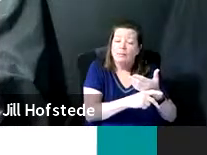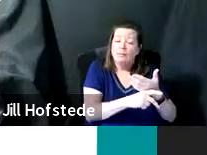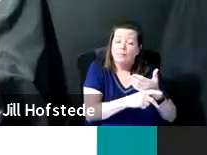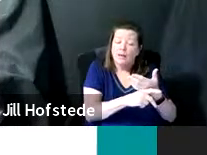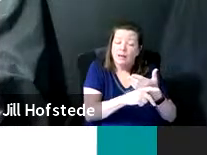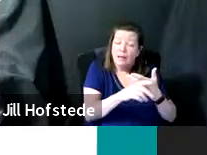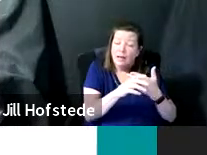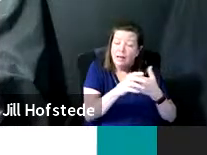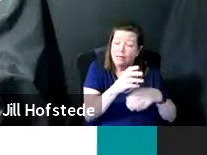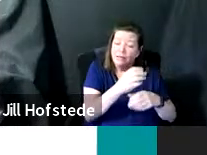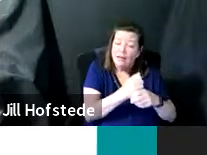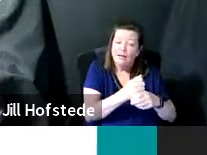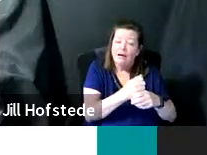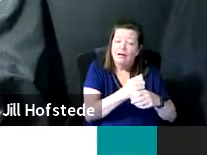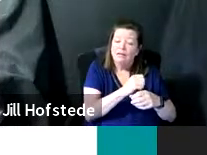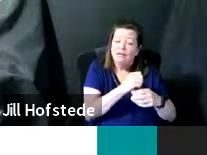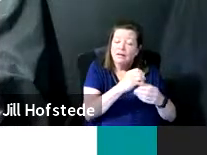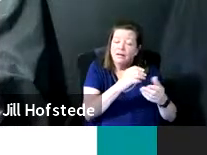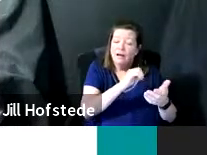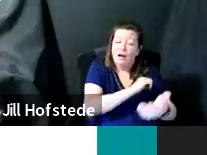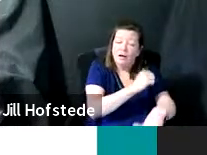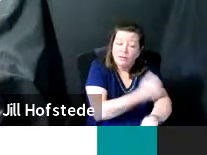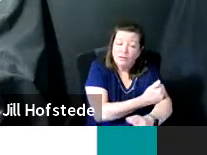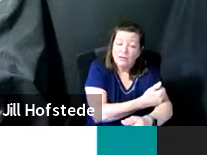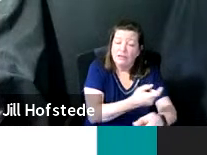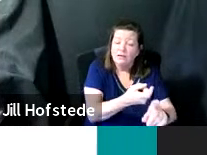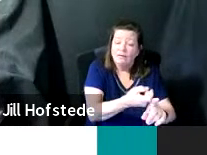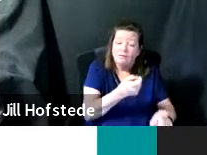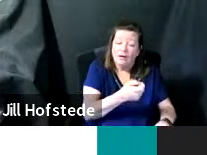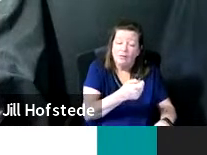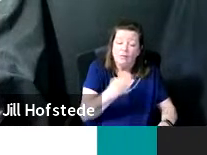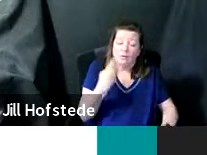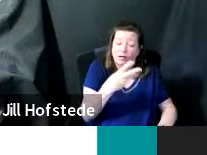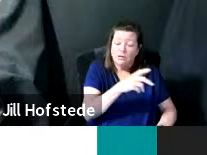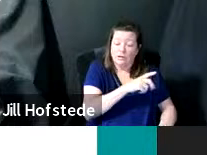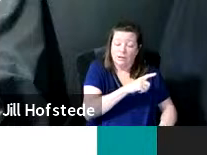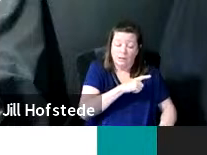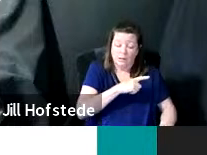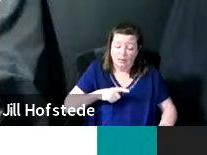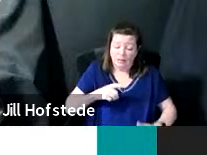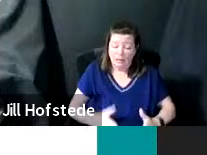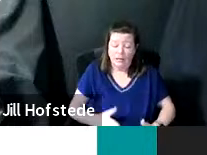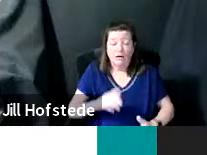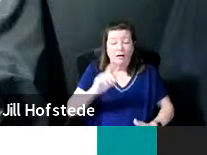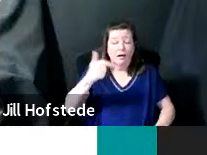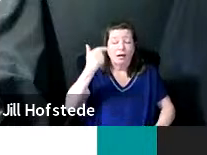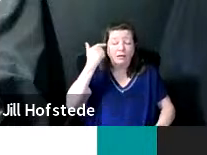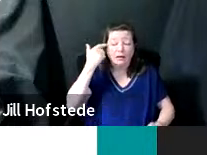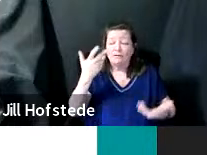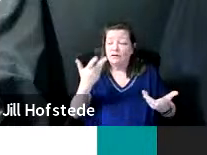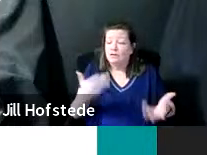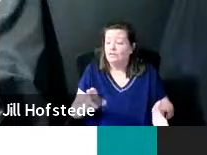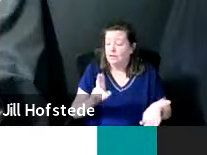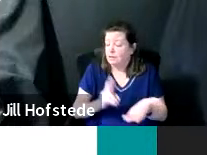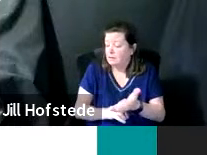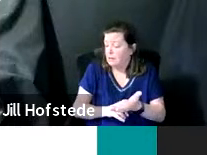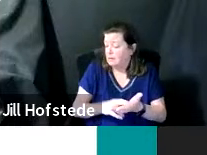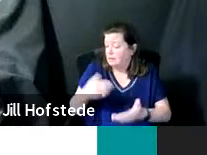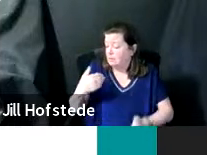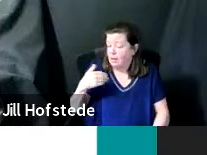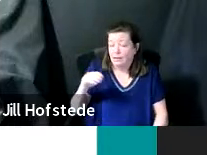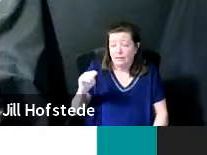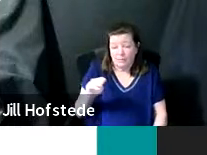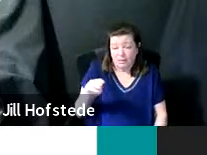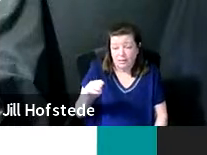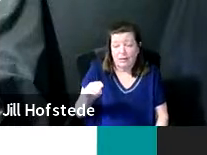tolling authorization from the Washington legislature, and the governor has since signed that bill, I think, as of Monday.